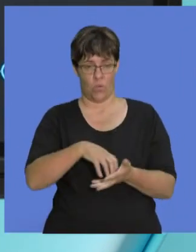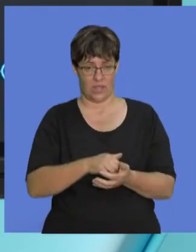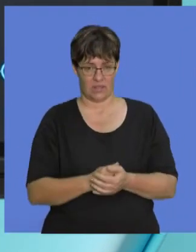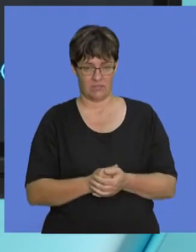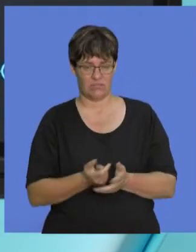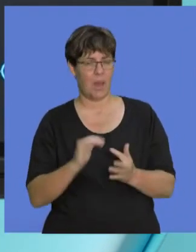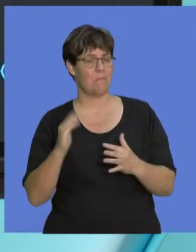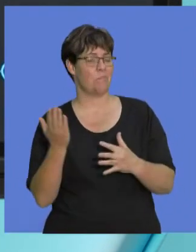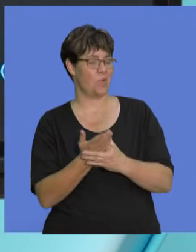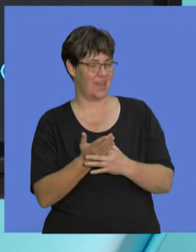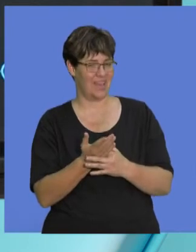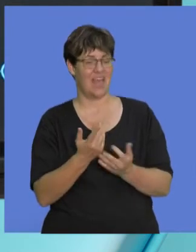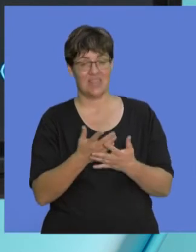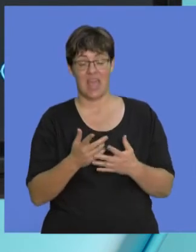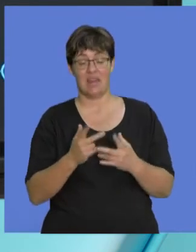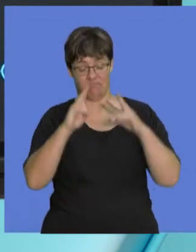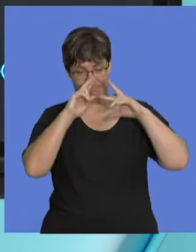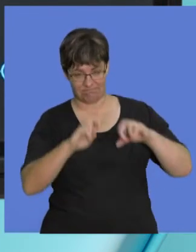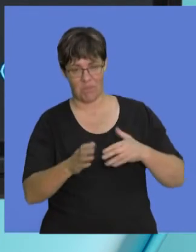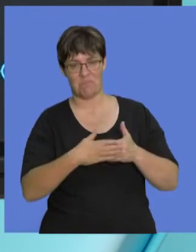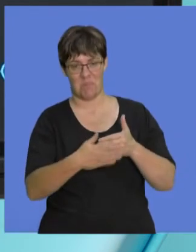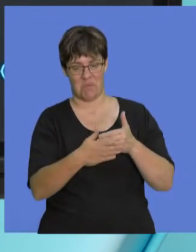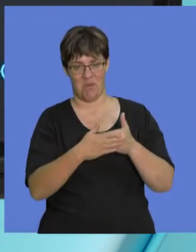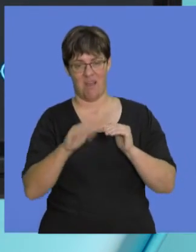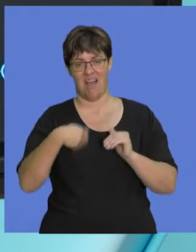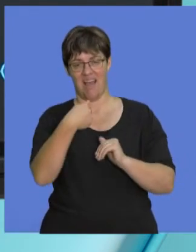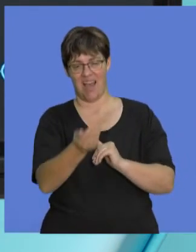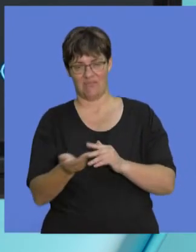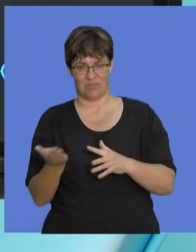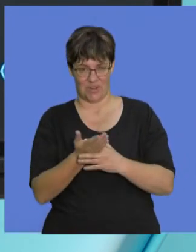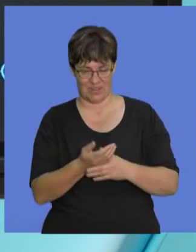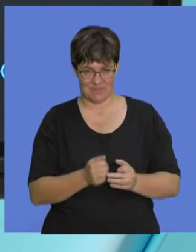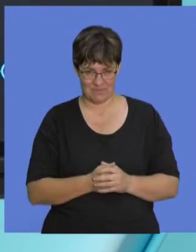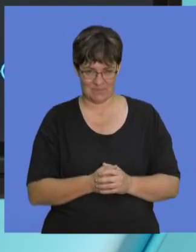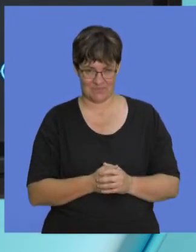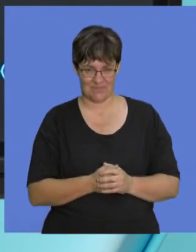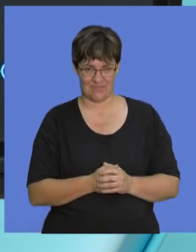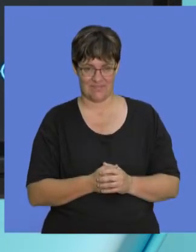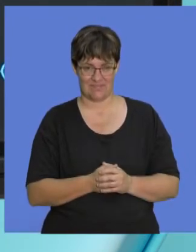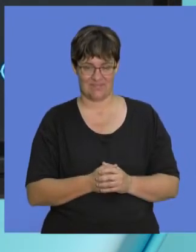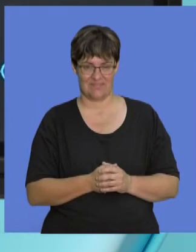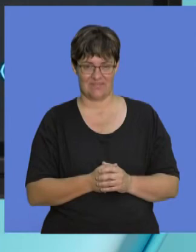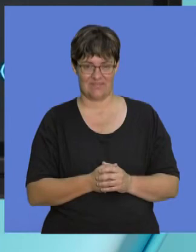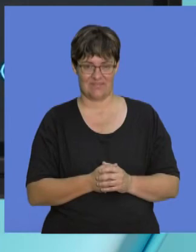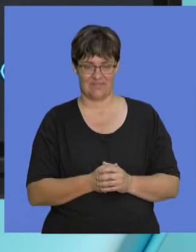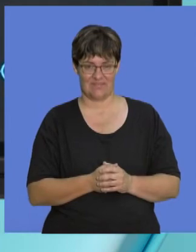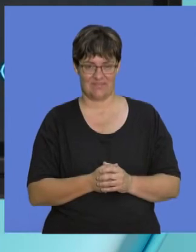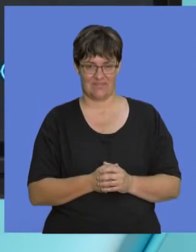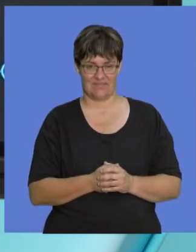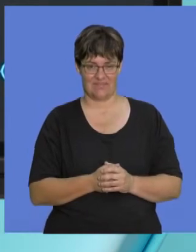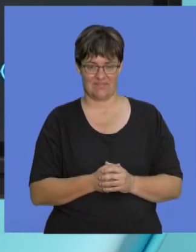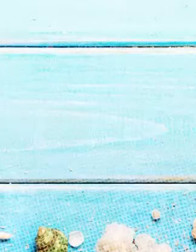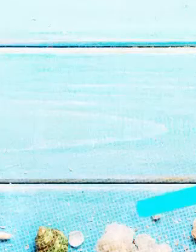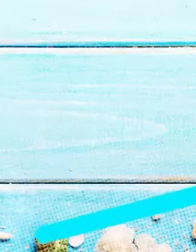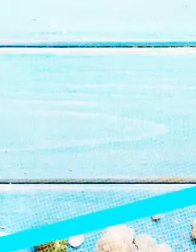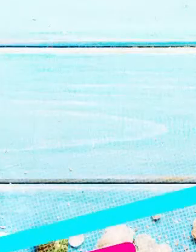point? That said, let's take a short breather. We'll explore more of these, manipulations as we go ahead. Let's take a short break for